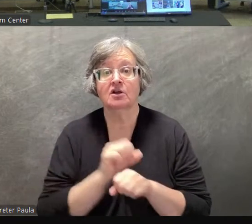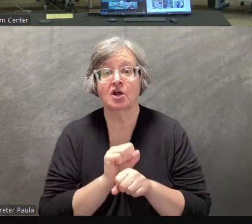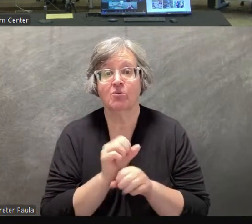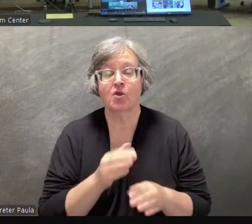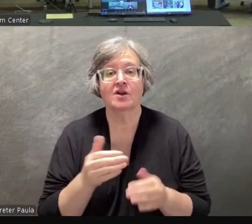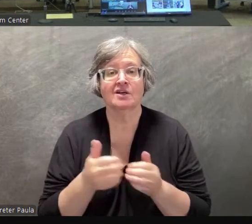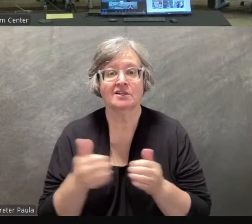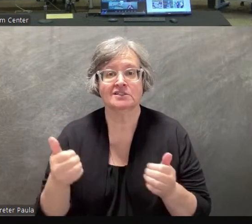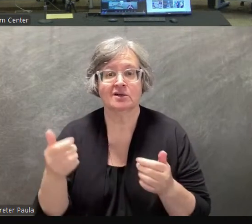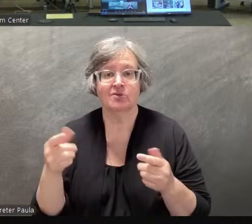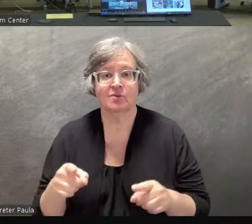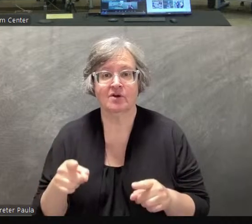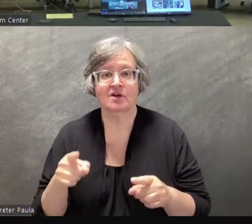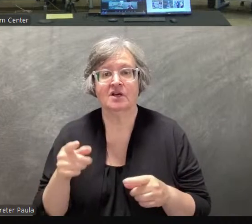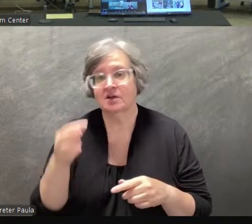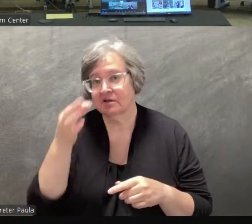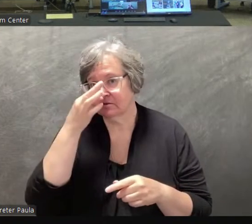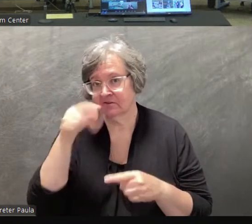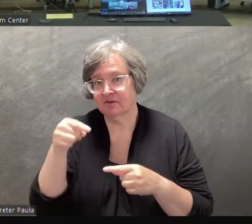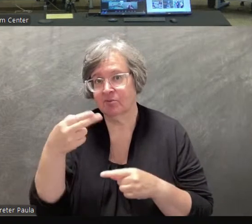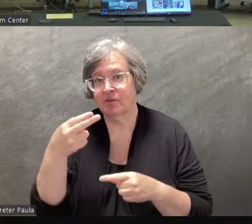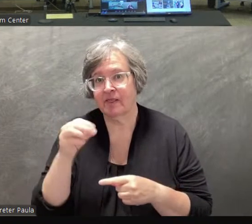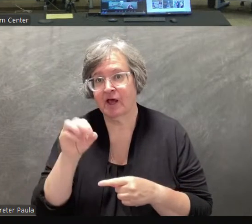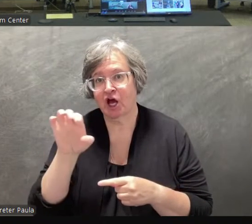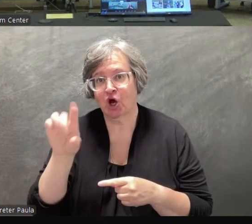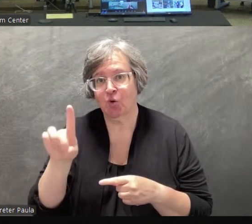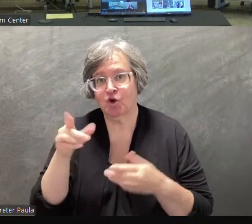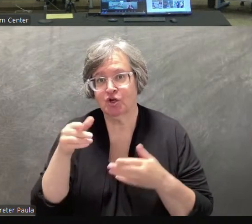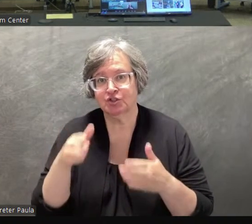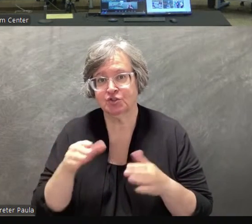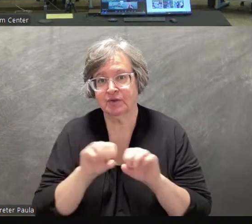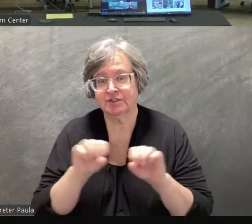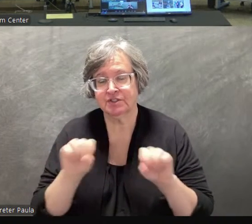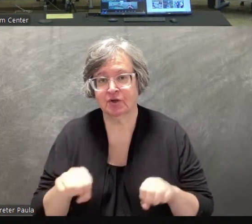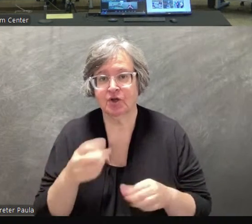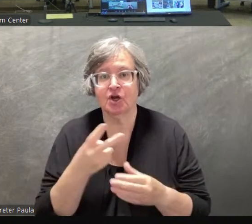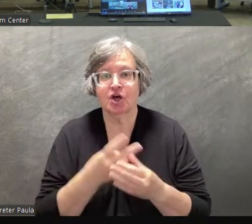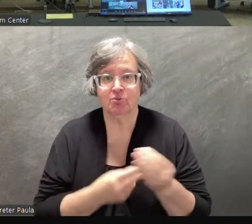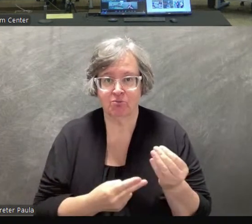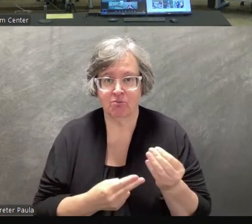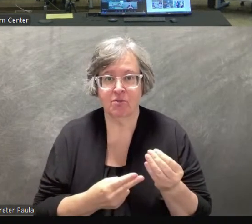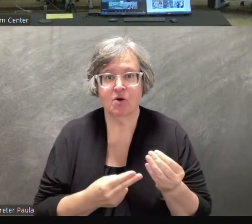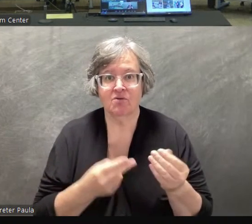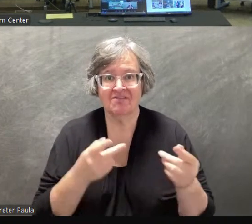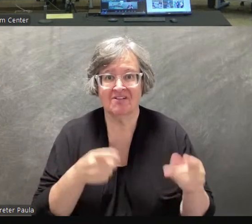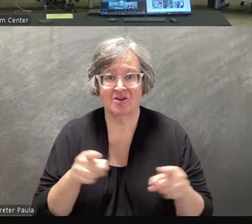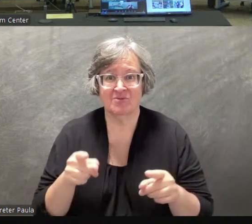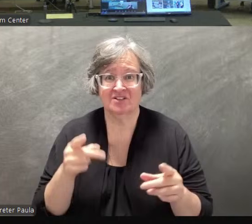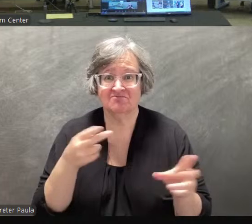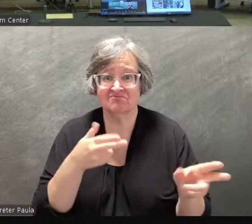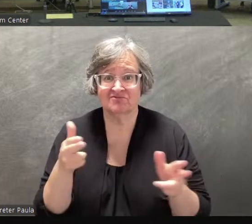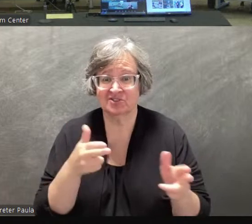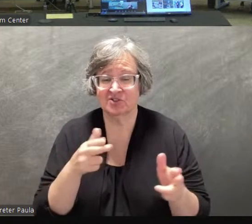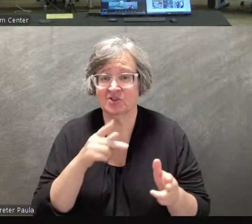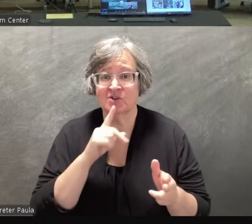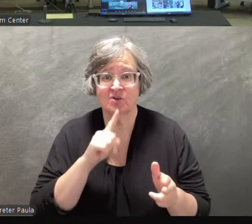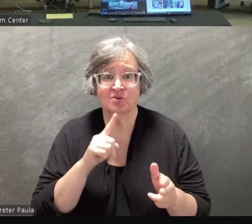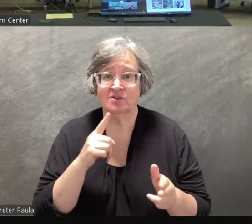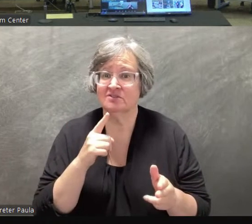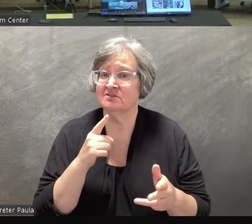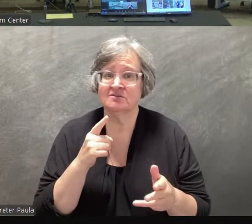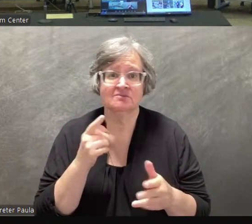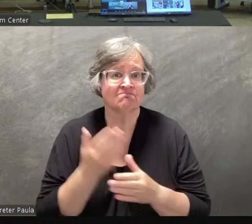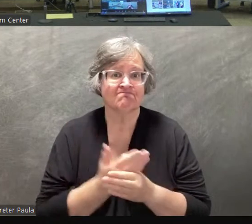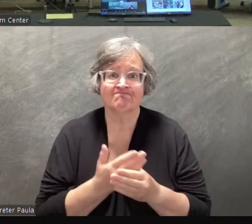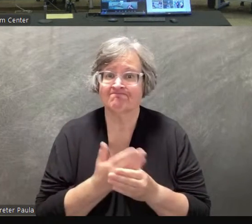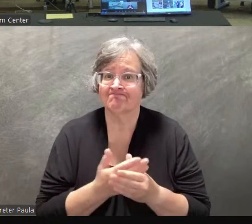occurred outside the Howard Street station. Both incidents are deeply disturbing, and our hearts go out to the